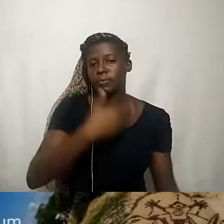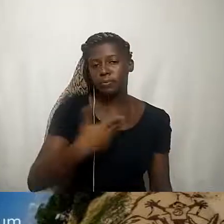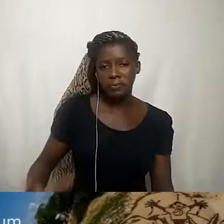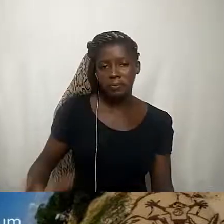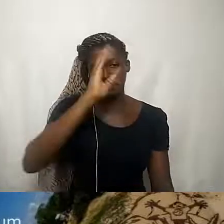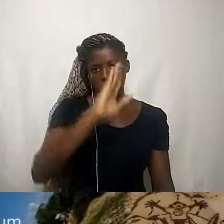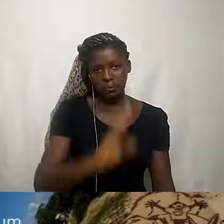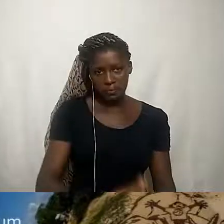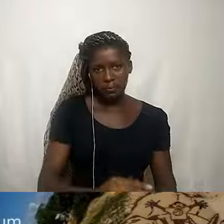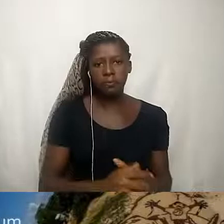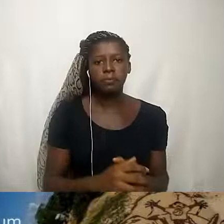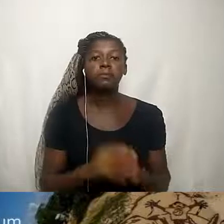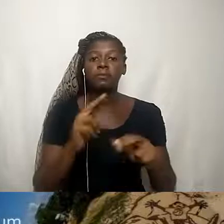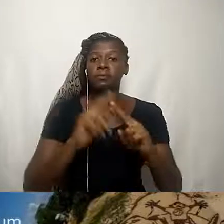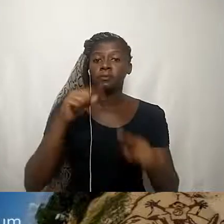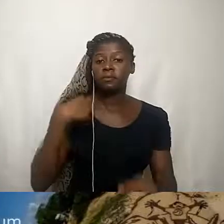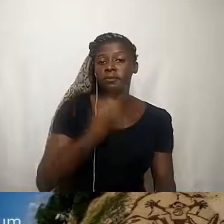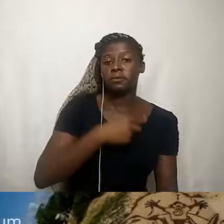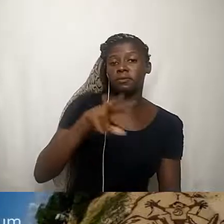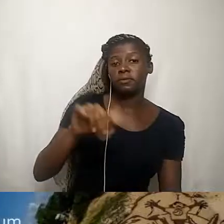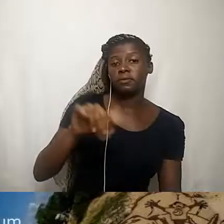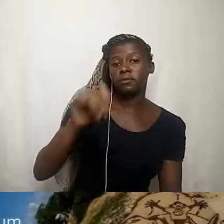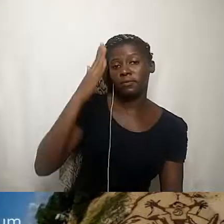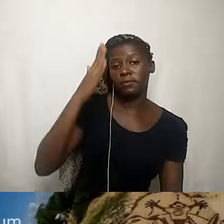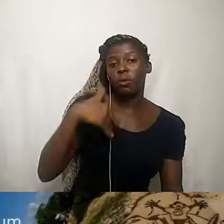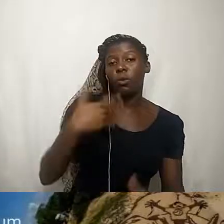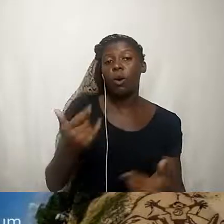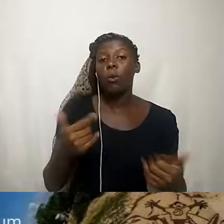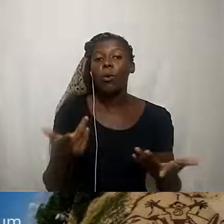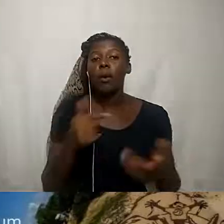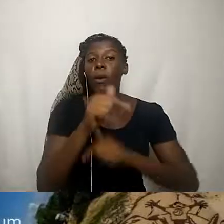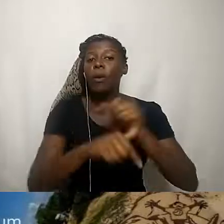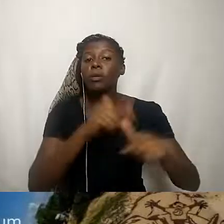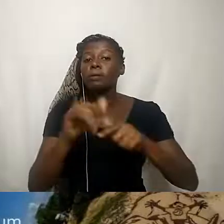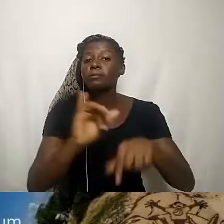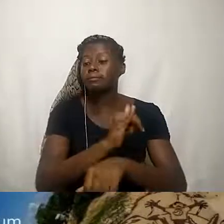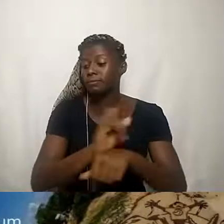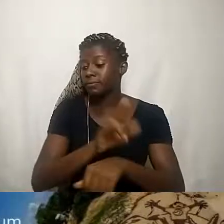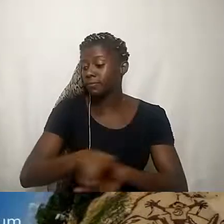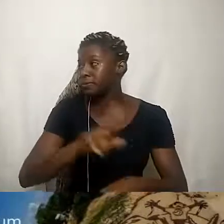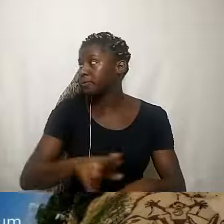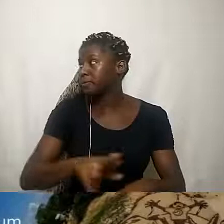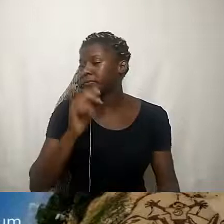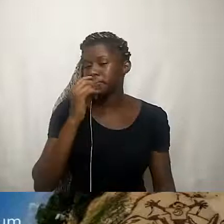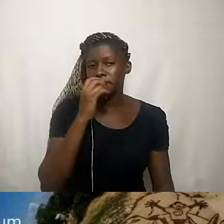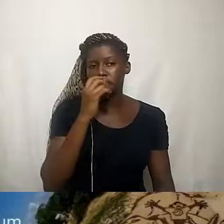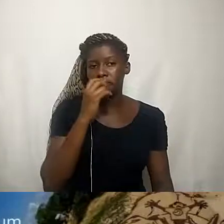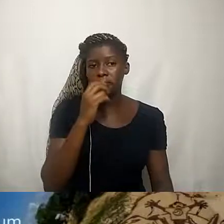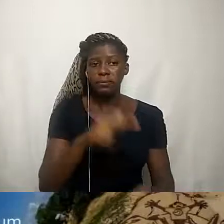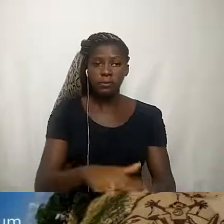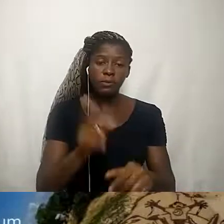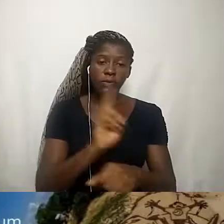public policy. So now I'll show our action focus to be more